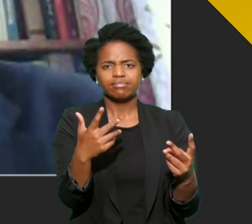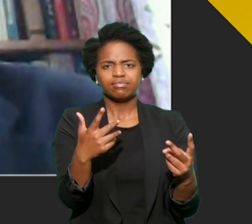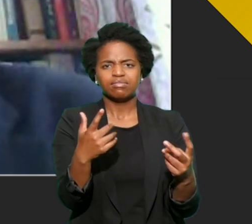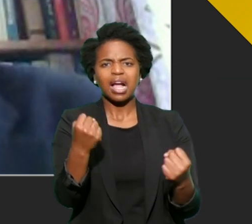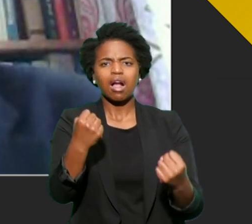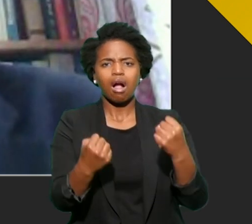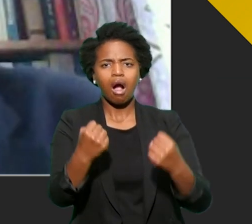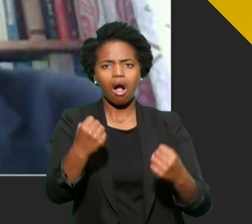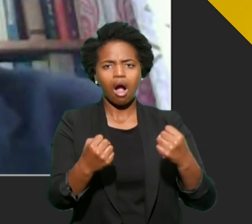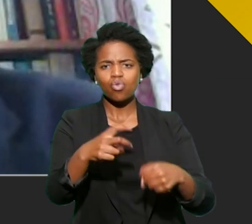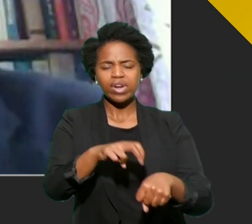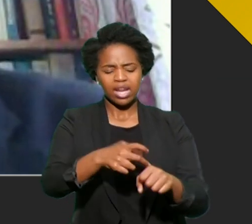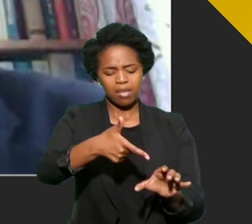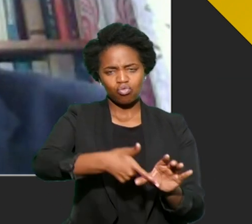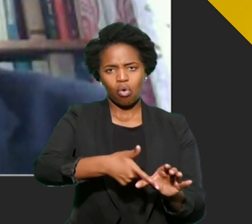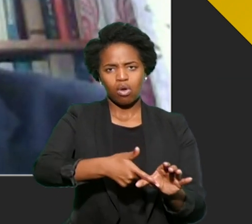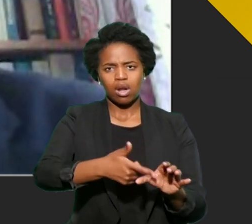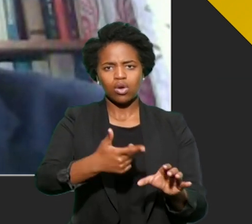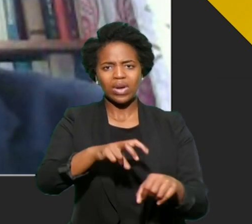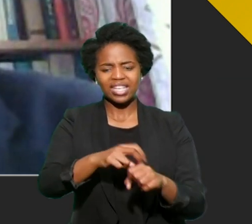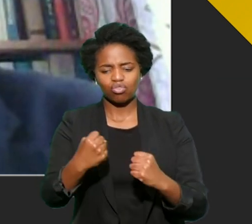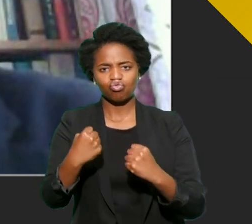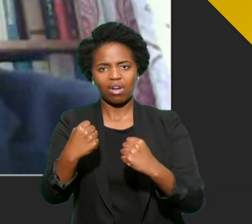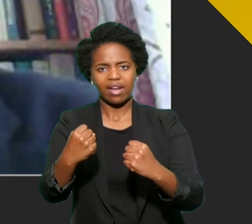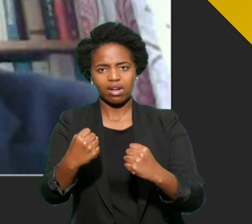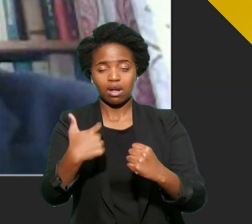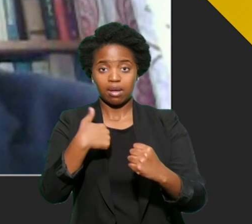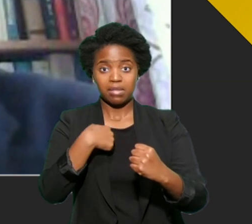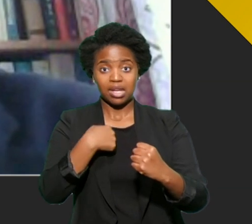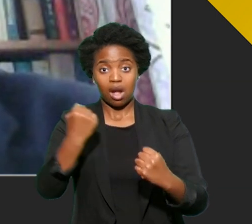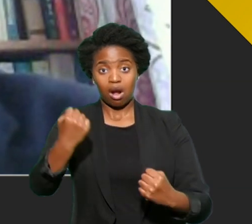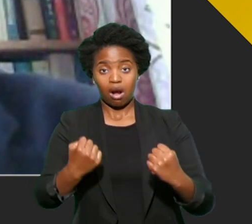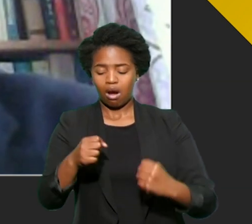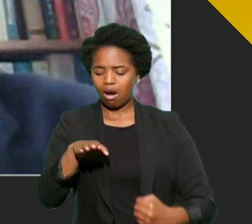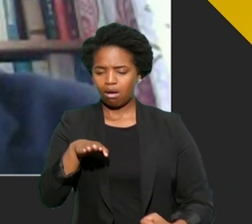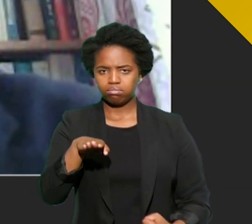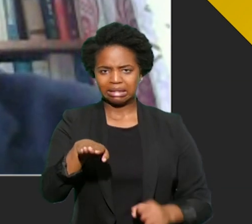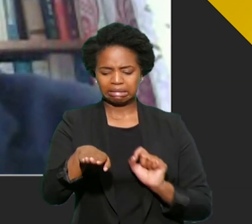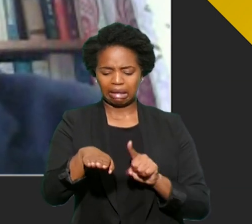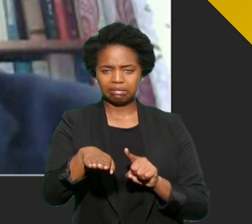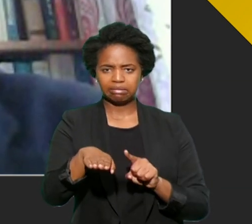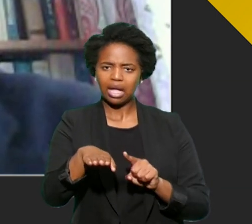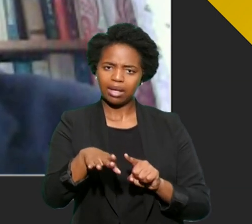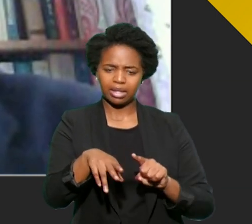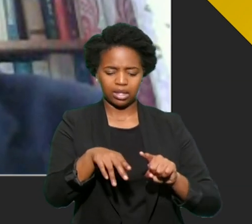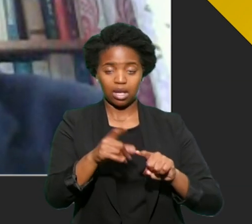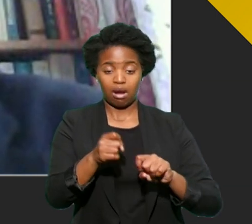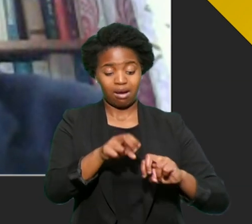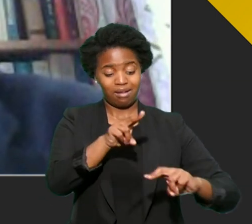driverless cars, robot-enabled remote surgery, and other things which haven't